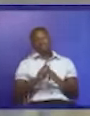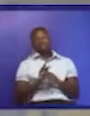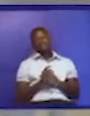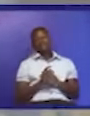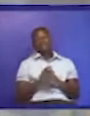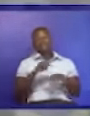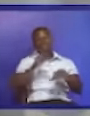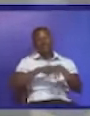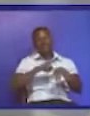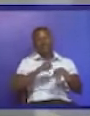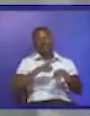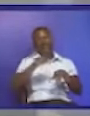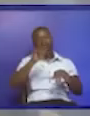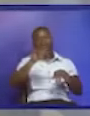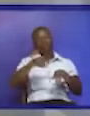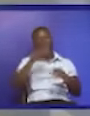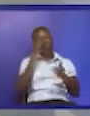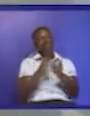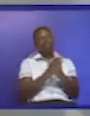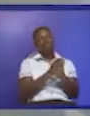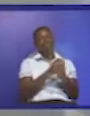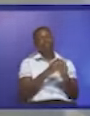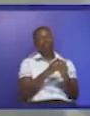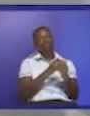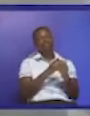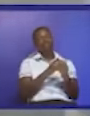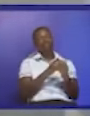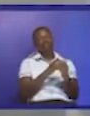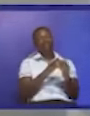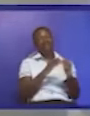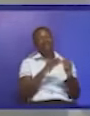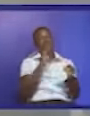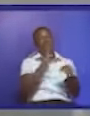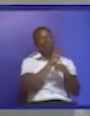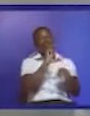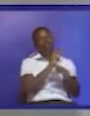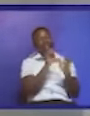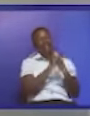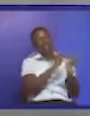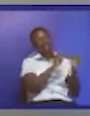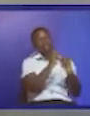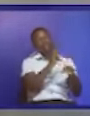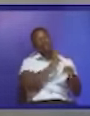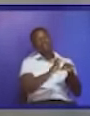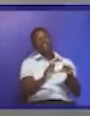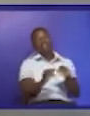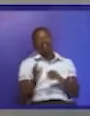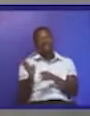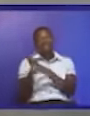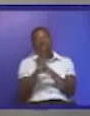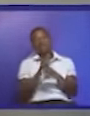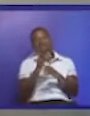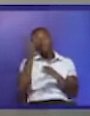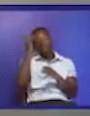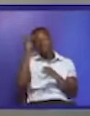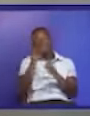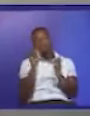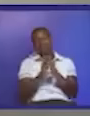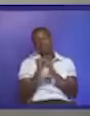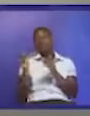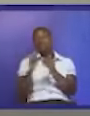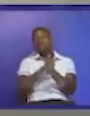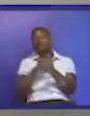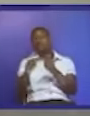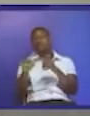it's time to stop powerless ministry of giving all kinds of excuses, watching demons make a mess of the name of